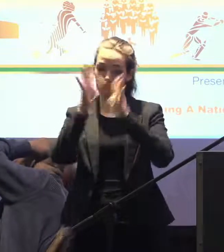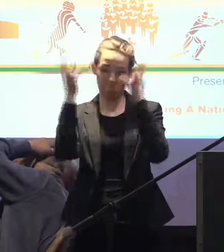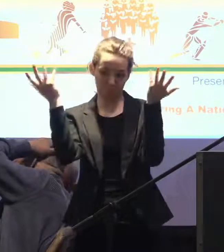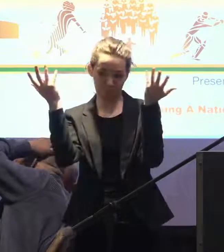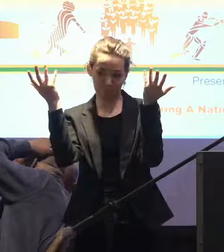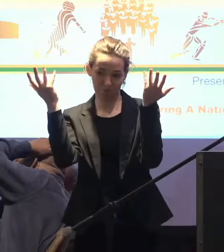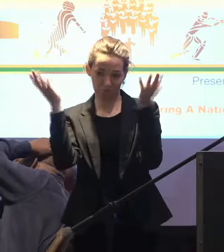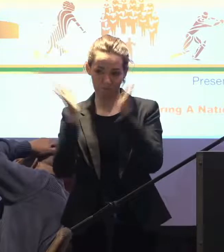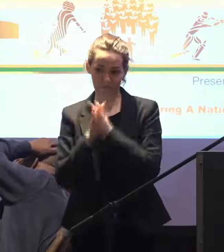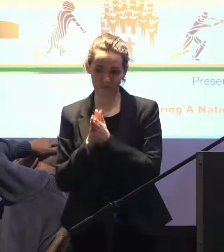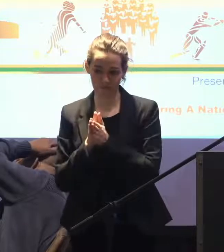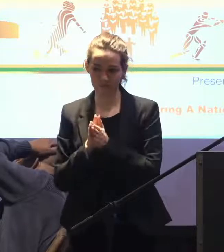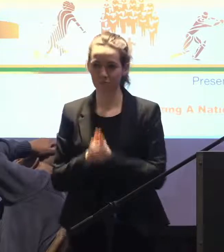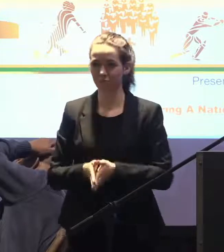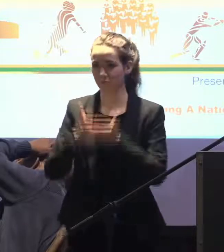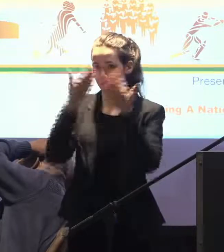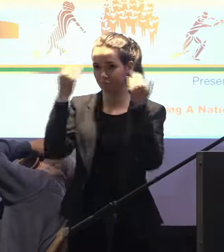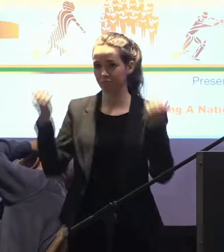in honorarium.